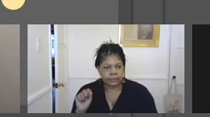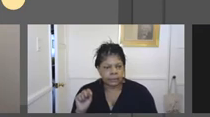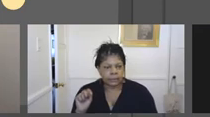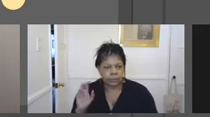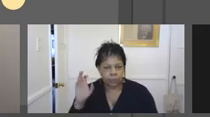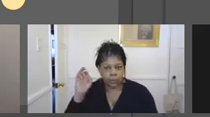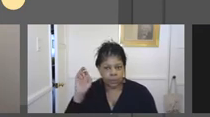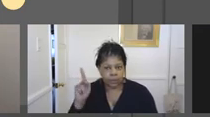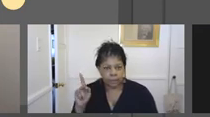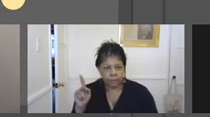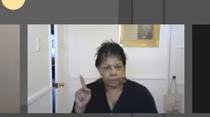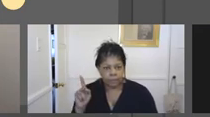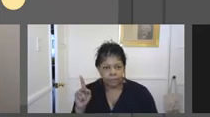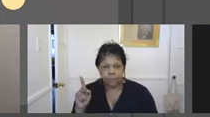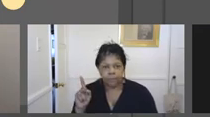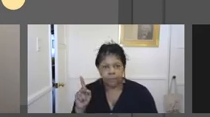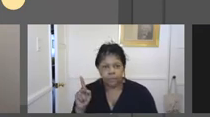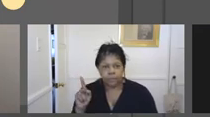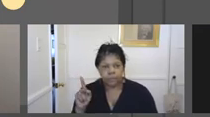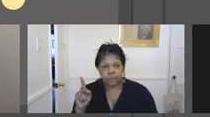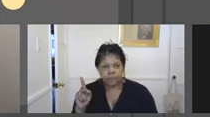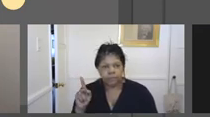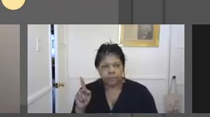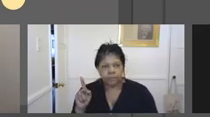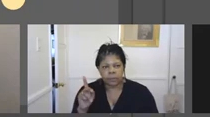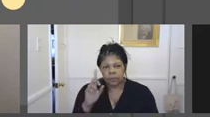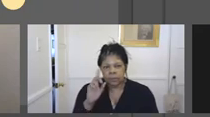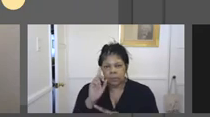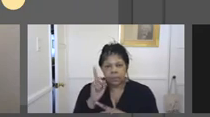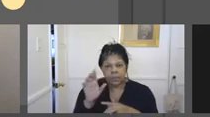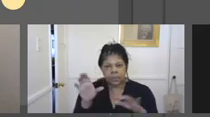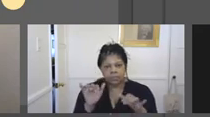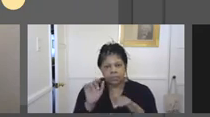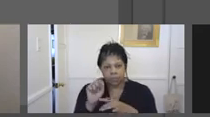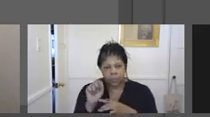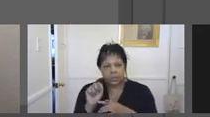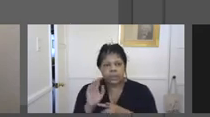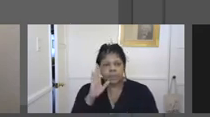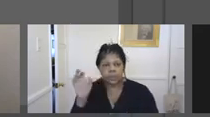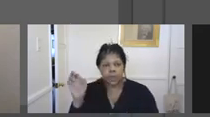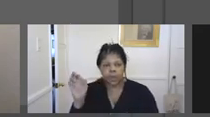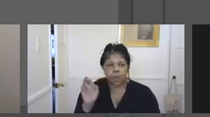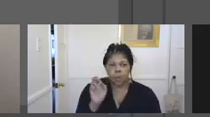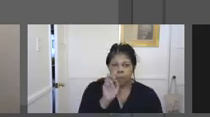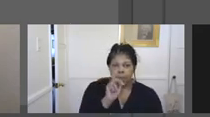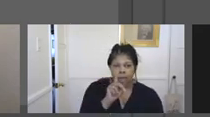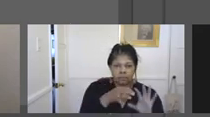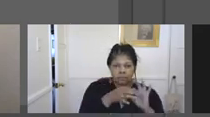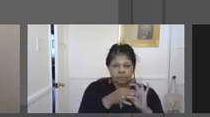Okay. Won't take me about a minute to do this. And we'll go back out of the edit mode for that